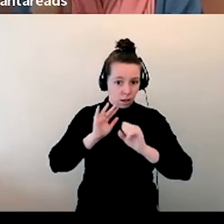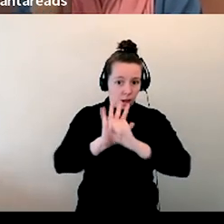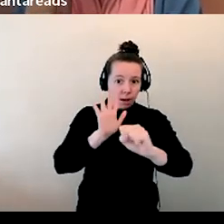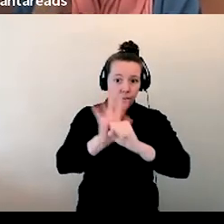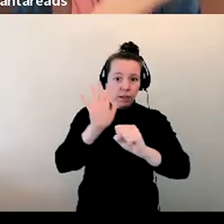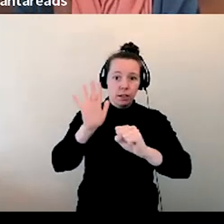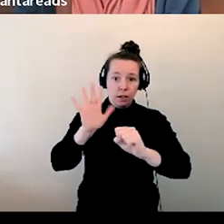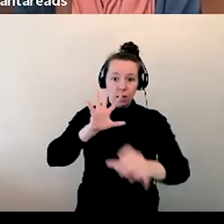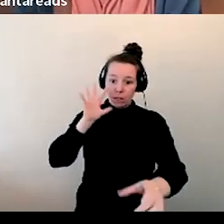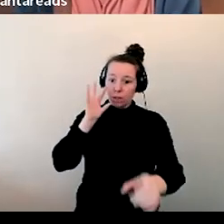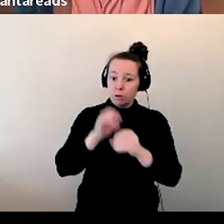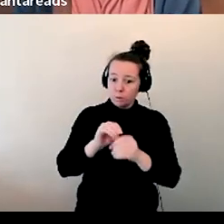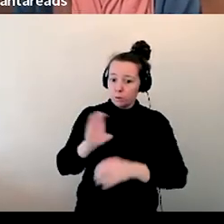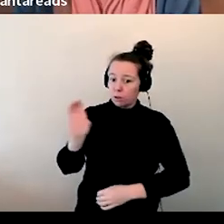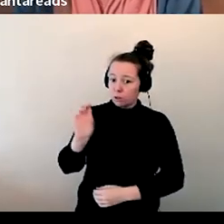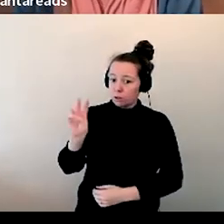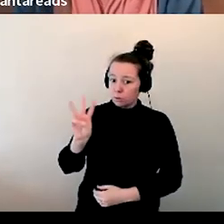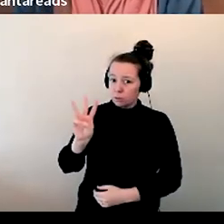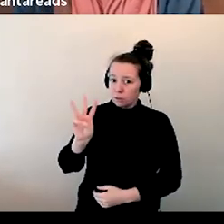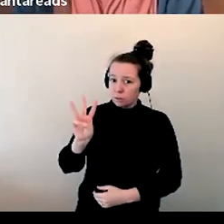content warnings to be put into books.